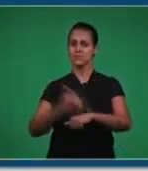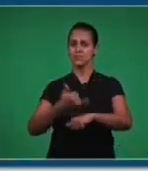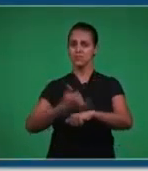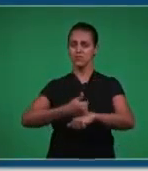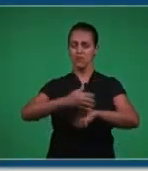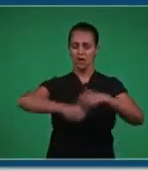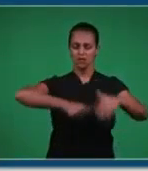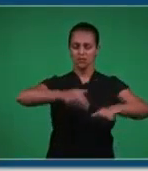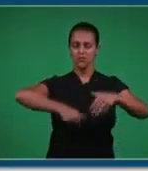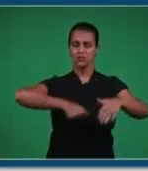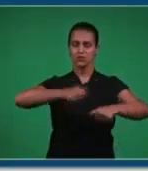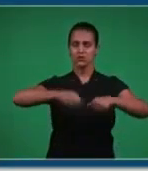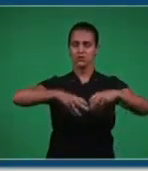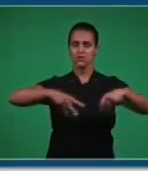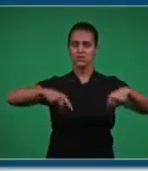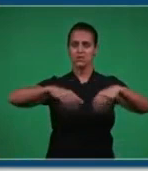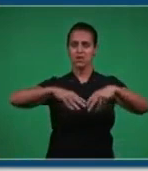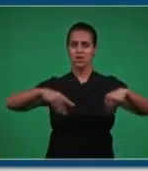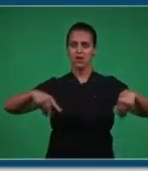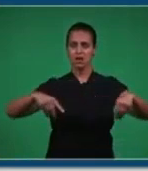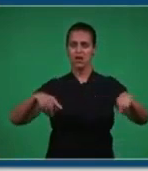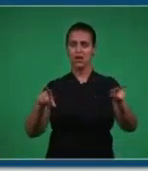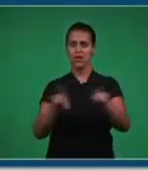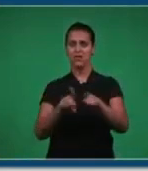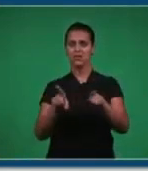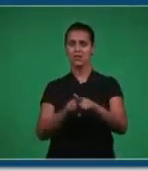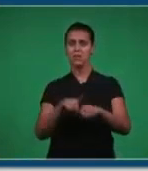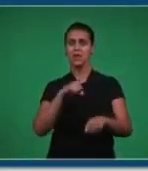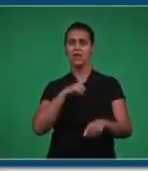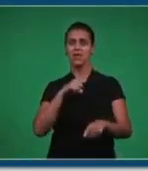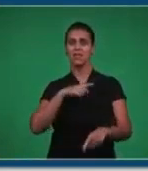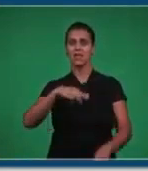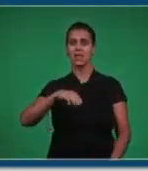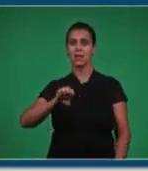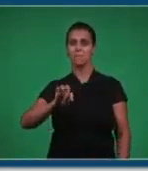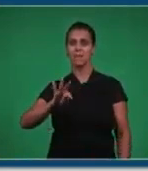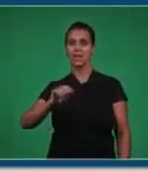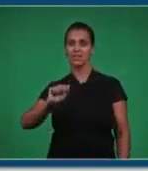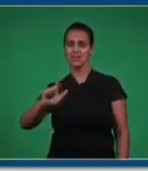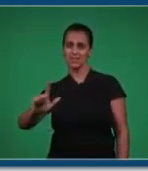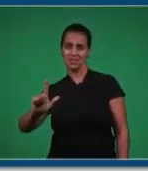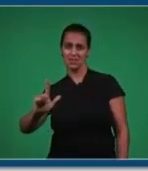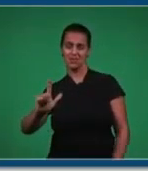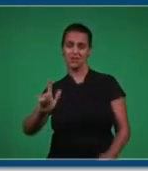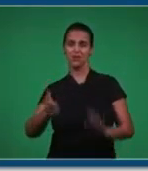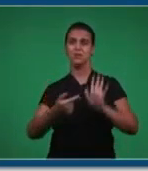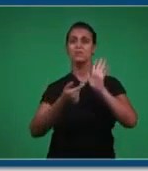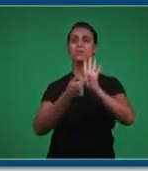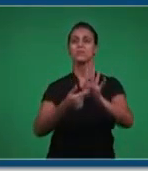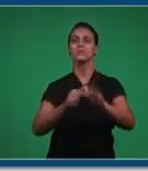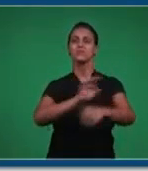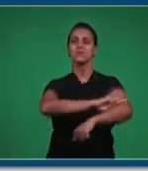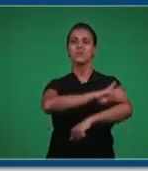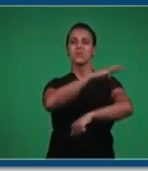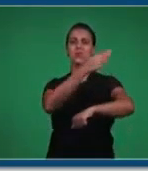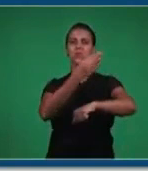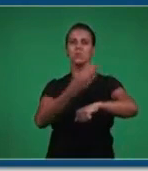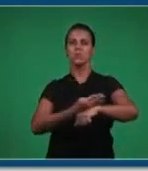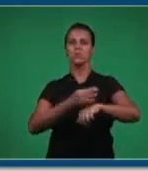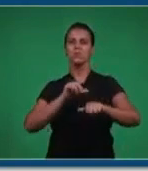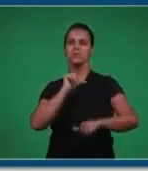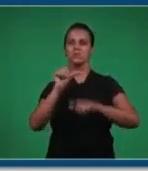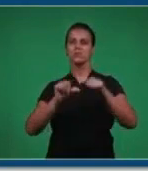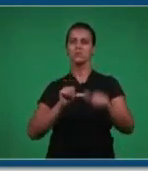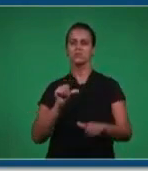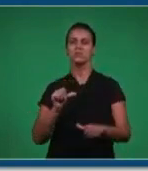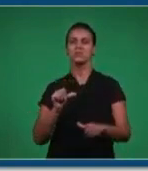earth, and from the stone is you cast metal. And stand his hand against a rock, remove